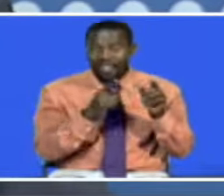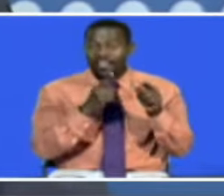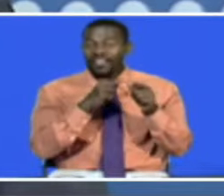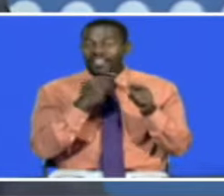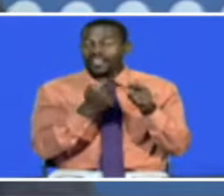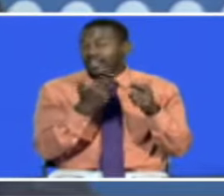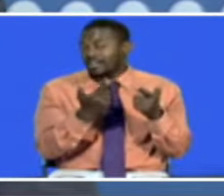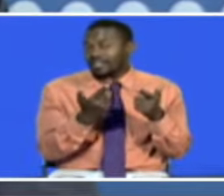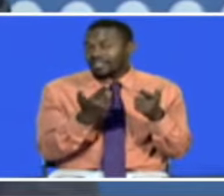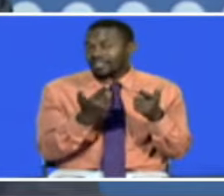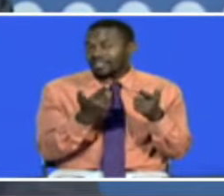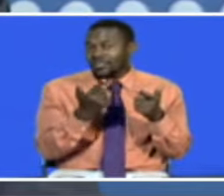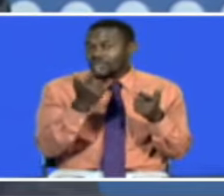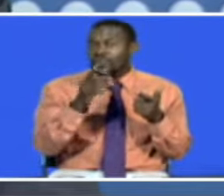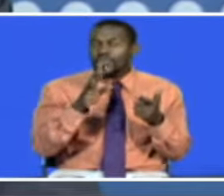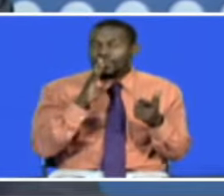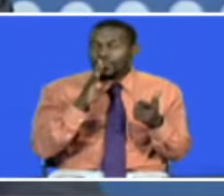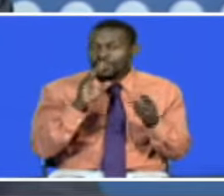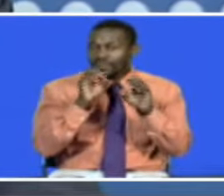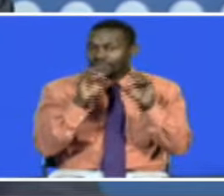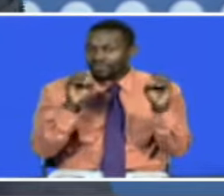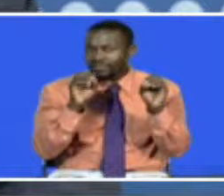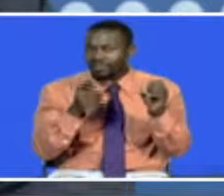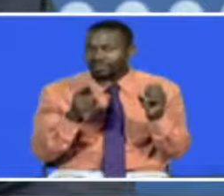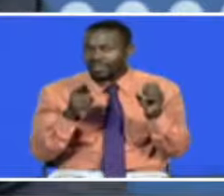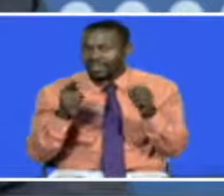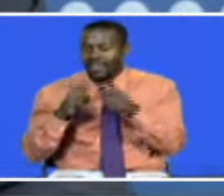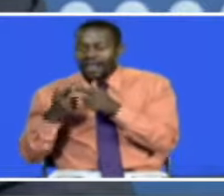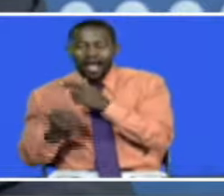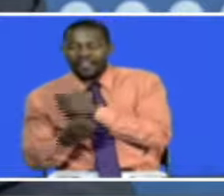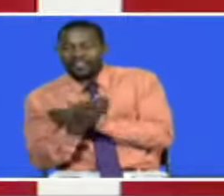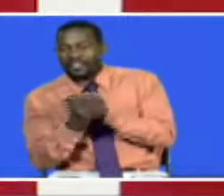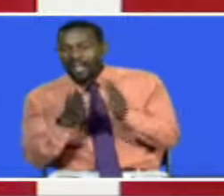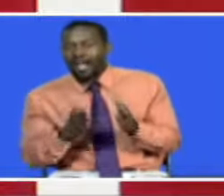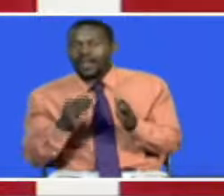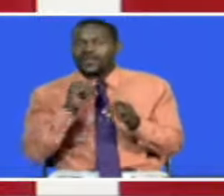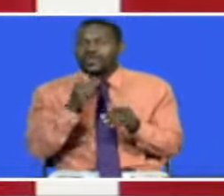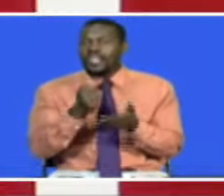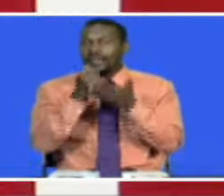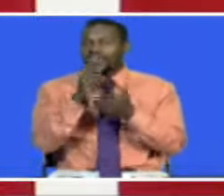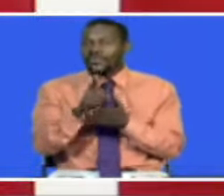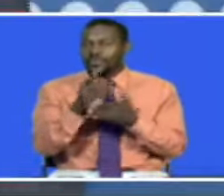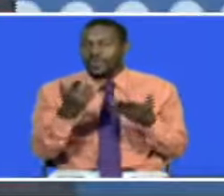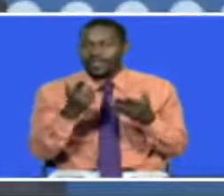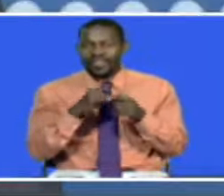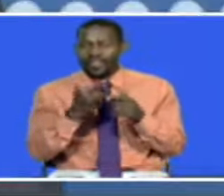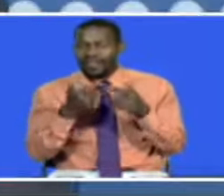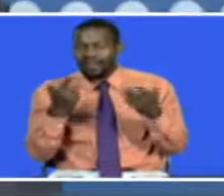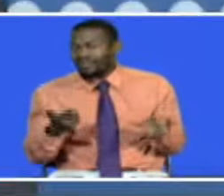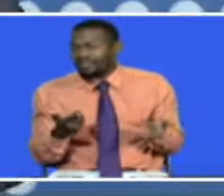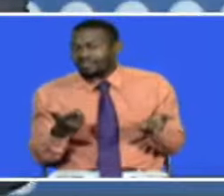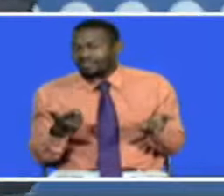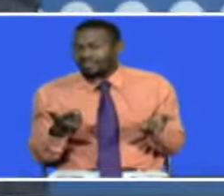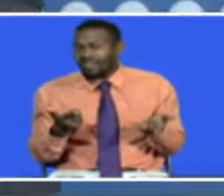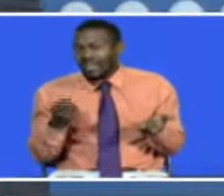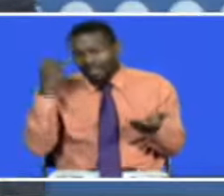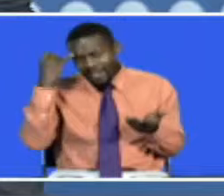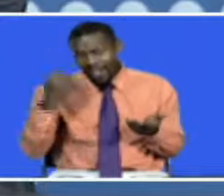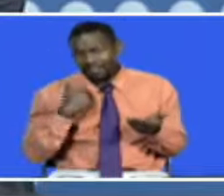of how to run the show. No, it means he has no clue. And that's okay. You see the point? Yes.